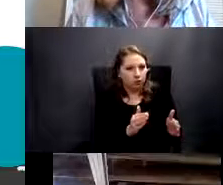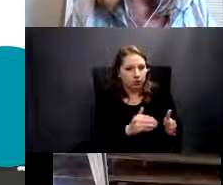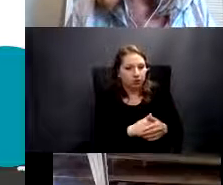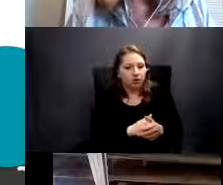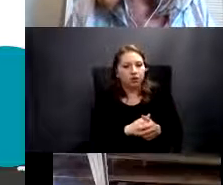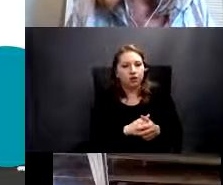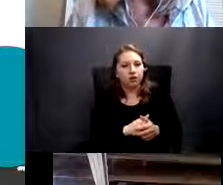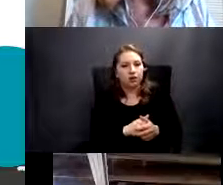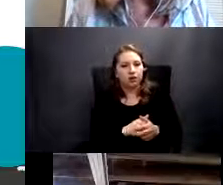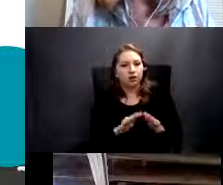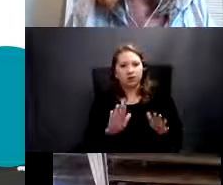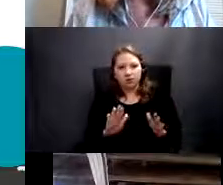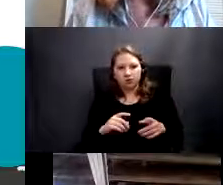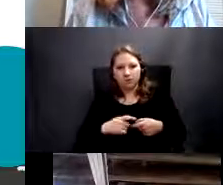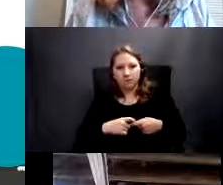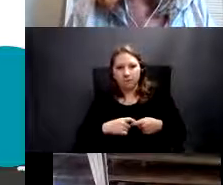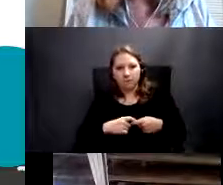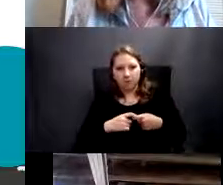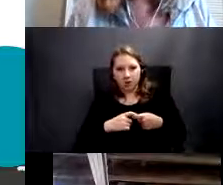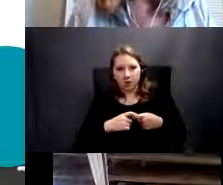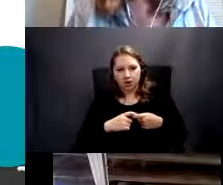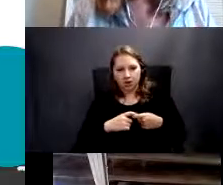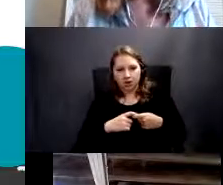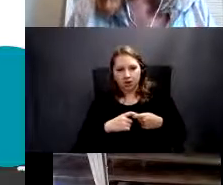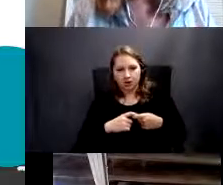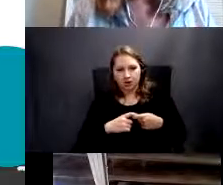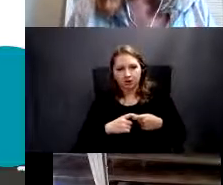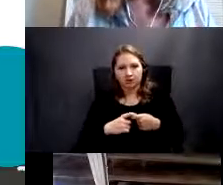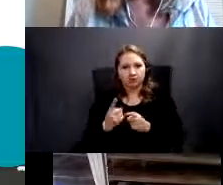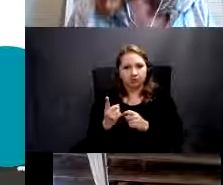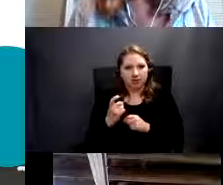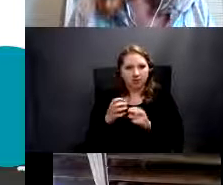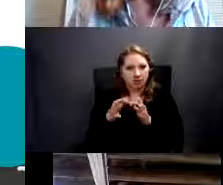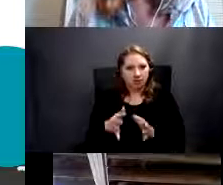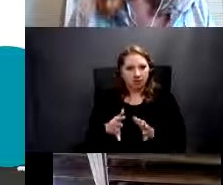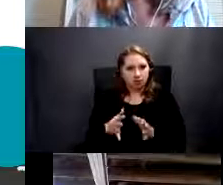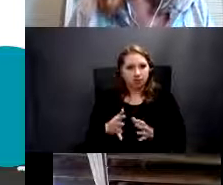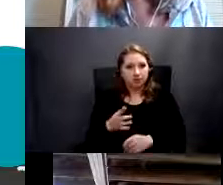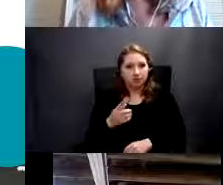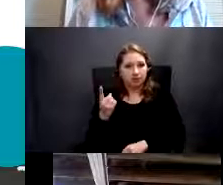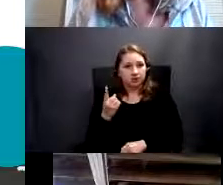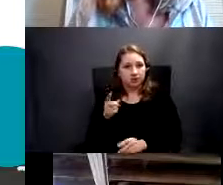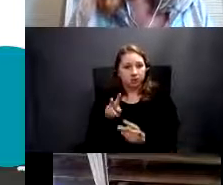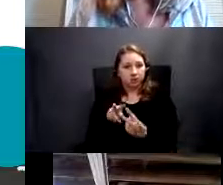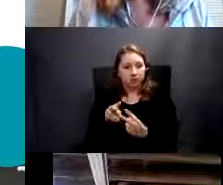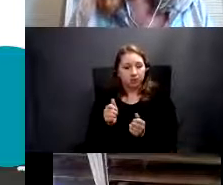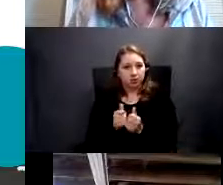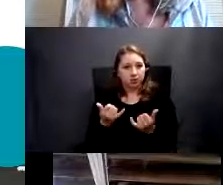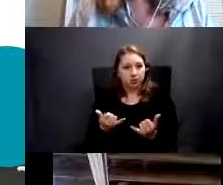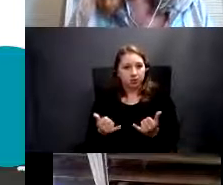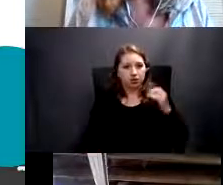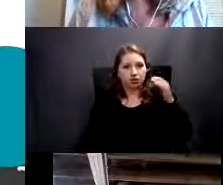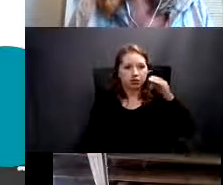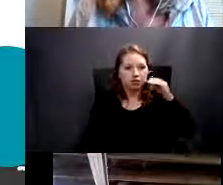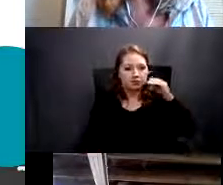Just pausing for talking with our interpreters. Do you have anyone you're paired with right now?